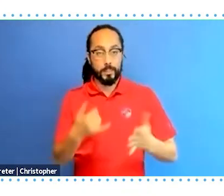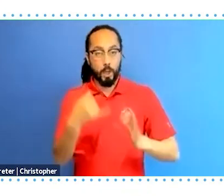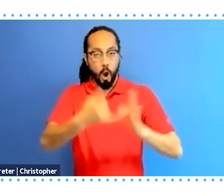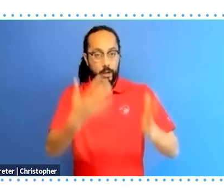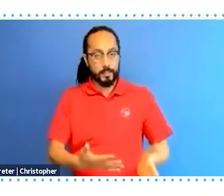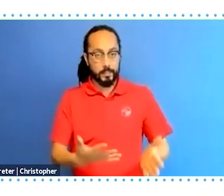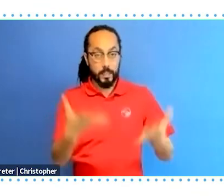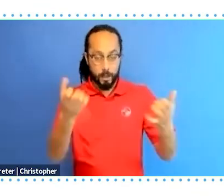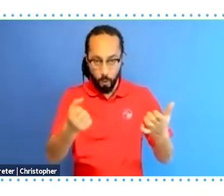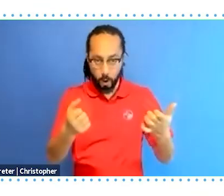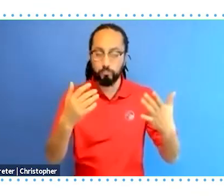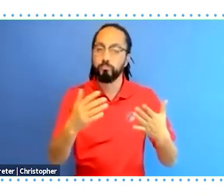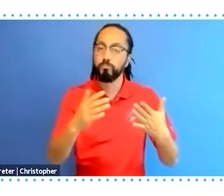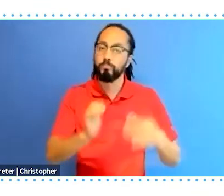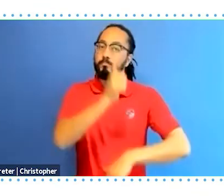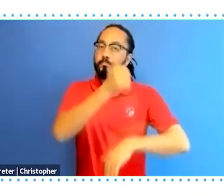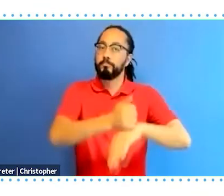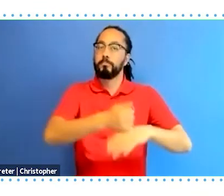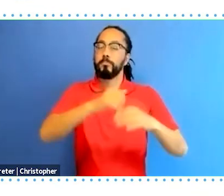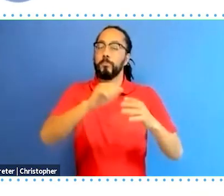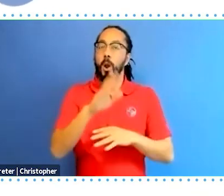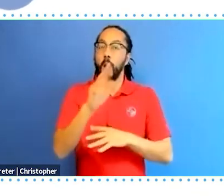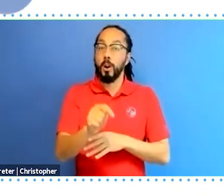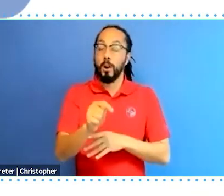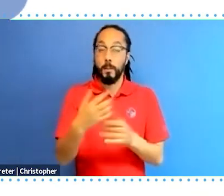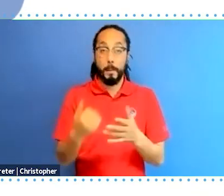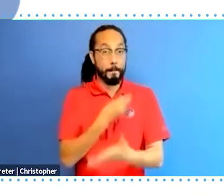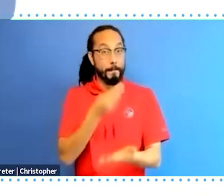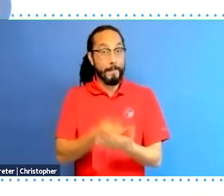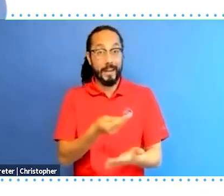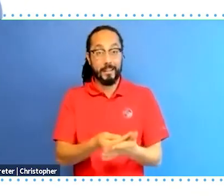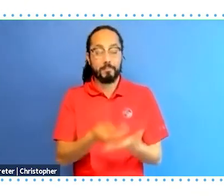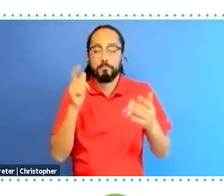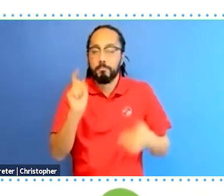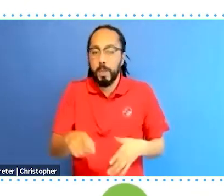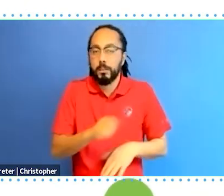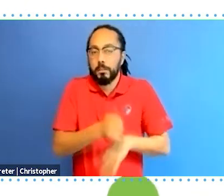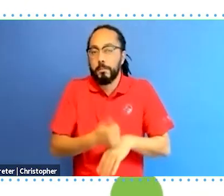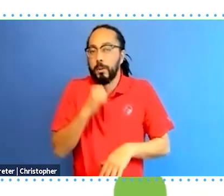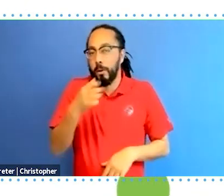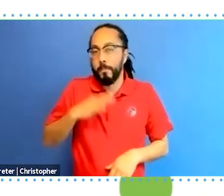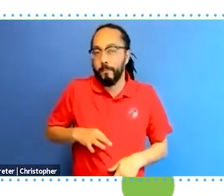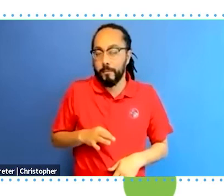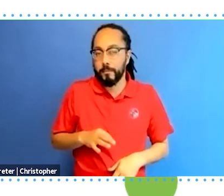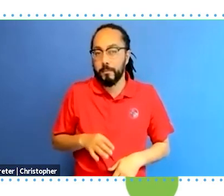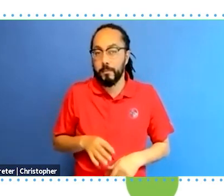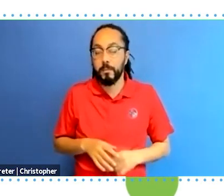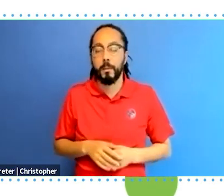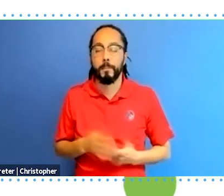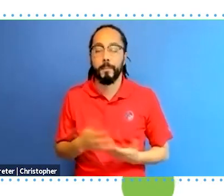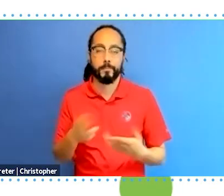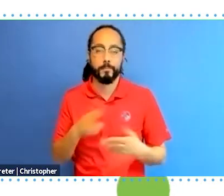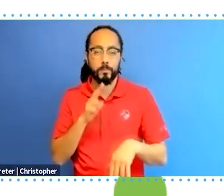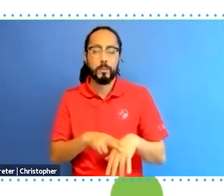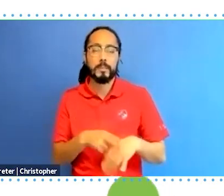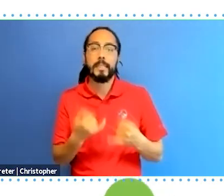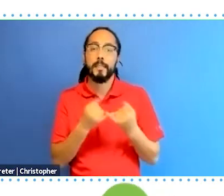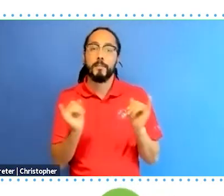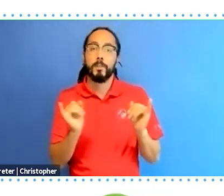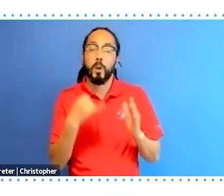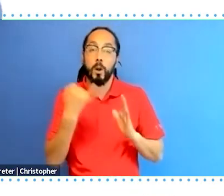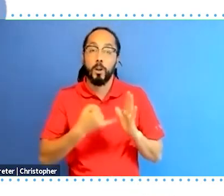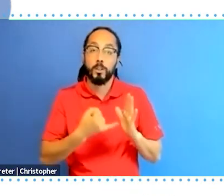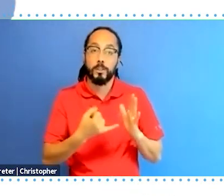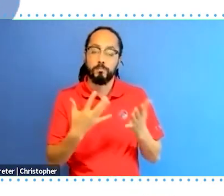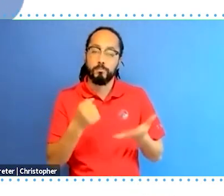they have to form a nonprofit. That's an oversimplification, because of course there are individual artists who get grants, but if they want to do it in any